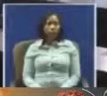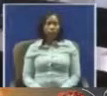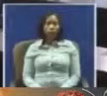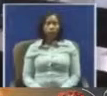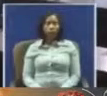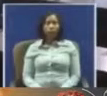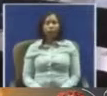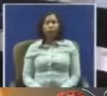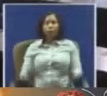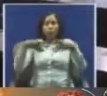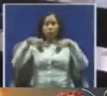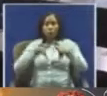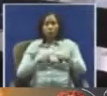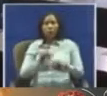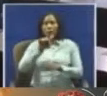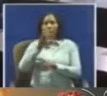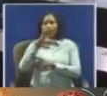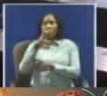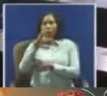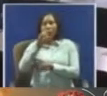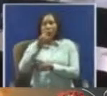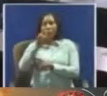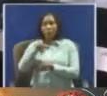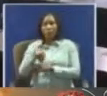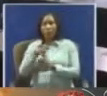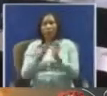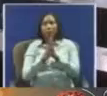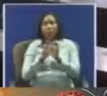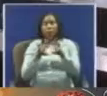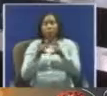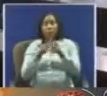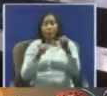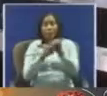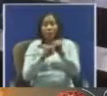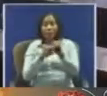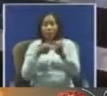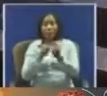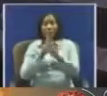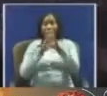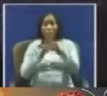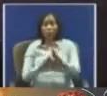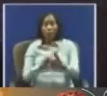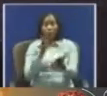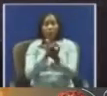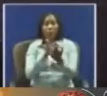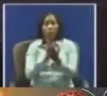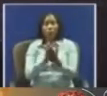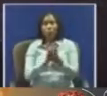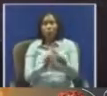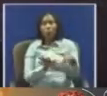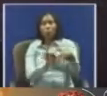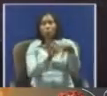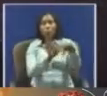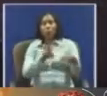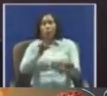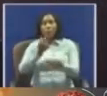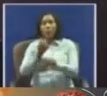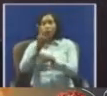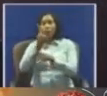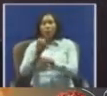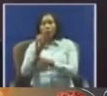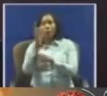Chair, the ACDP has taken note of the various reports and this report in particular relating to the 2021